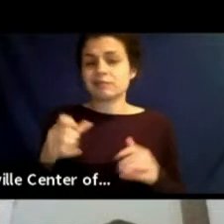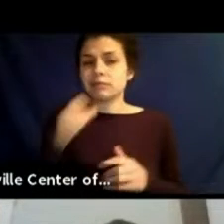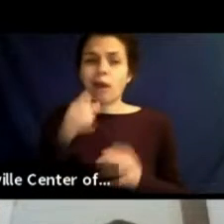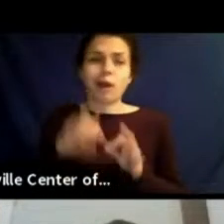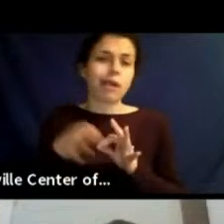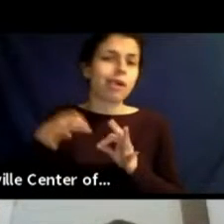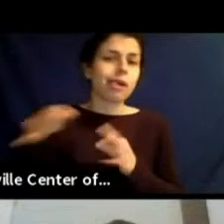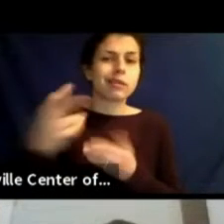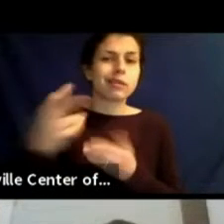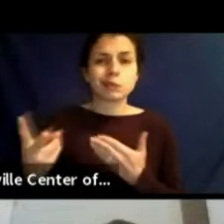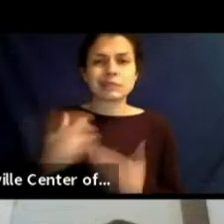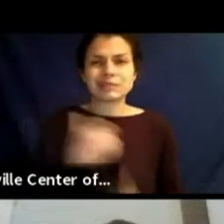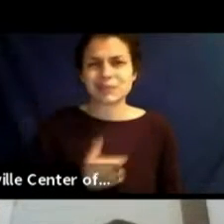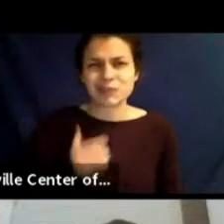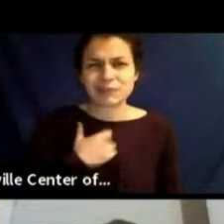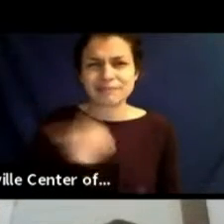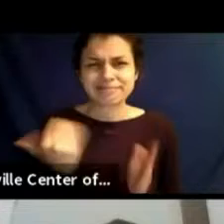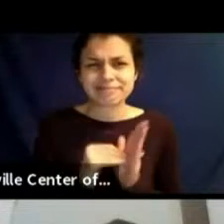again for that.